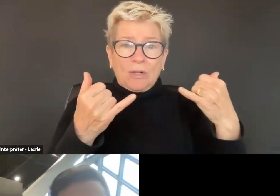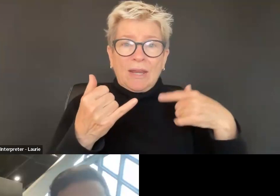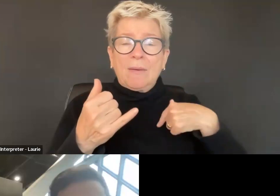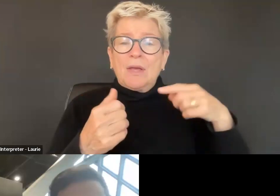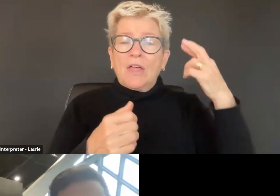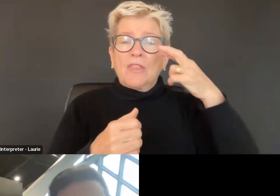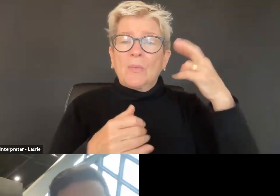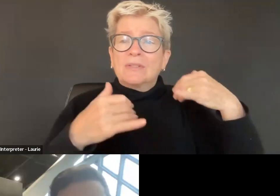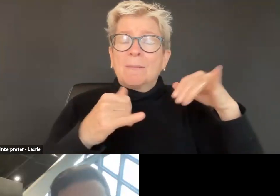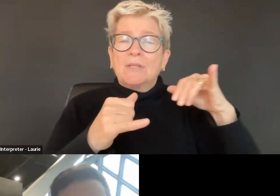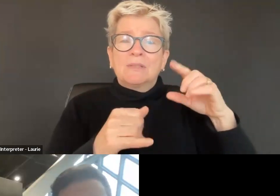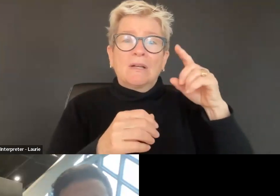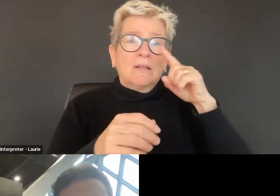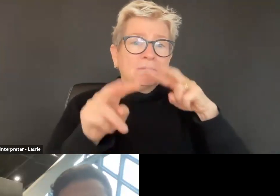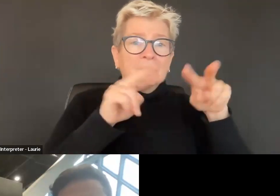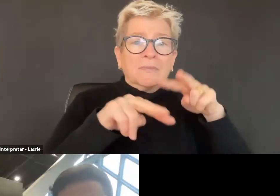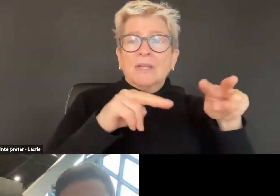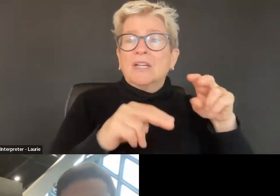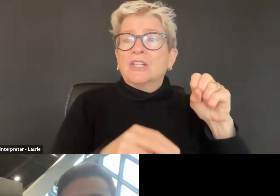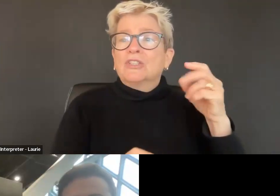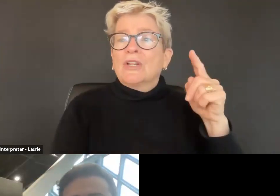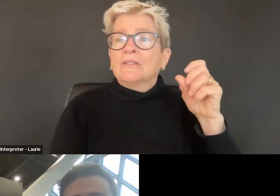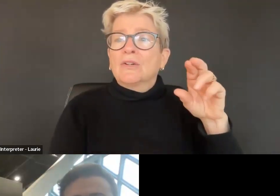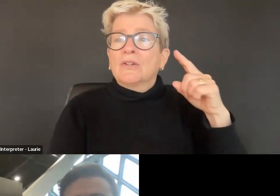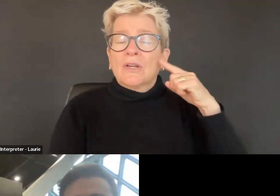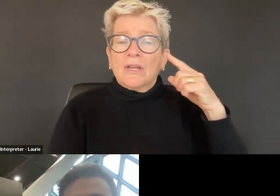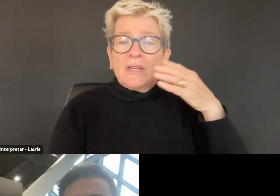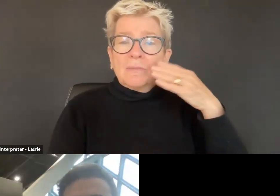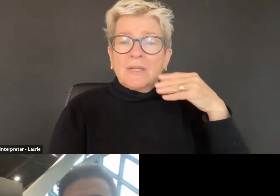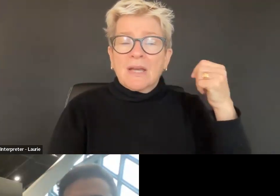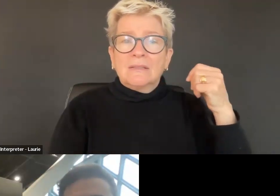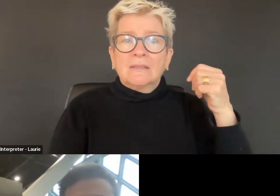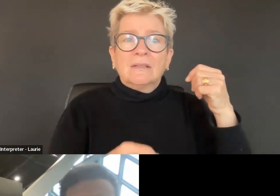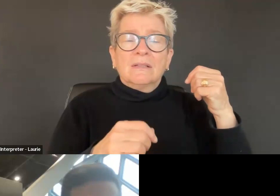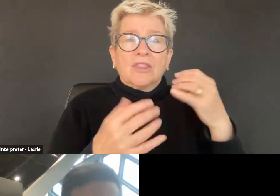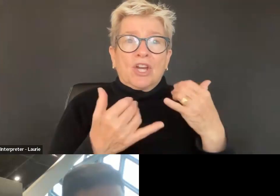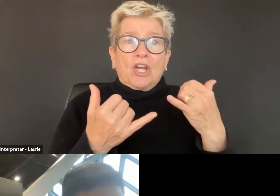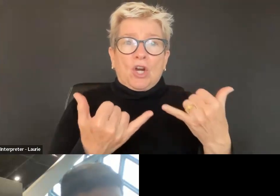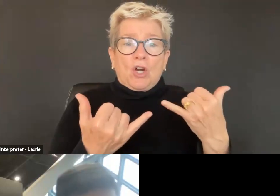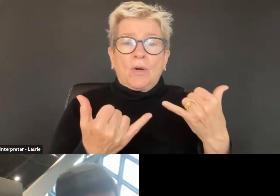looking into shelters and housing is because the current one isn't